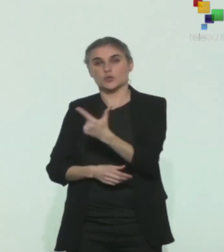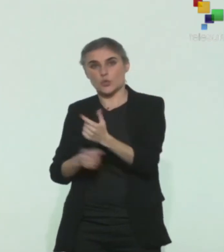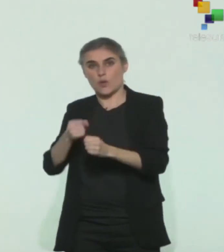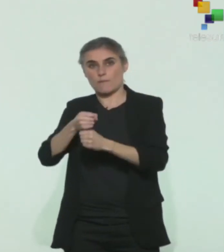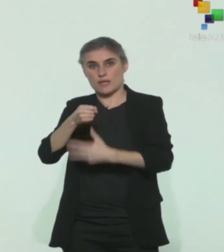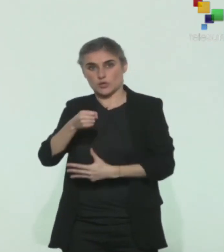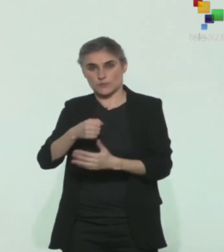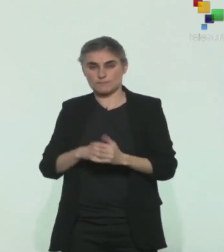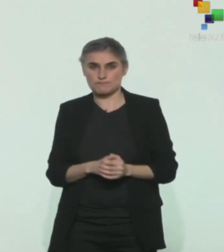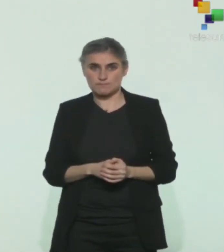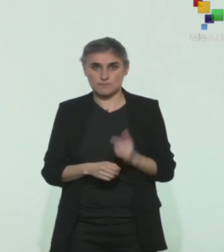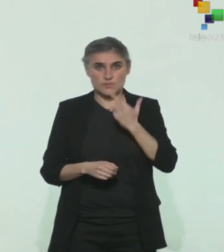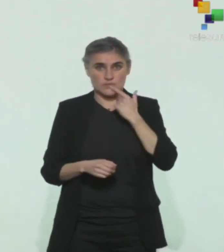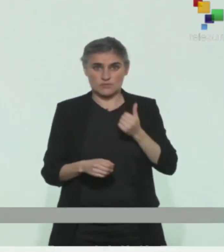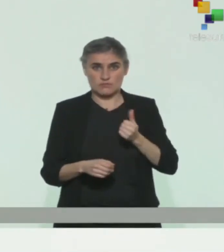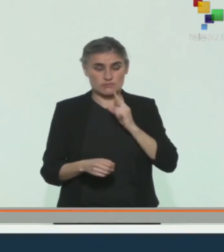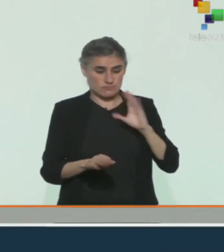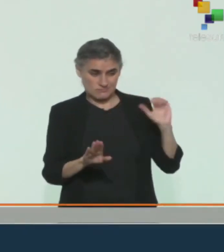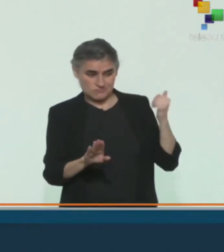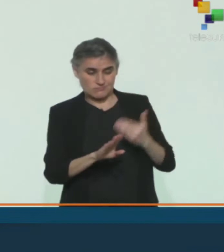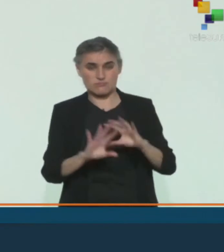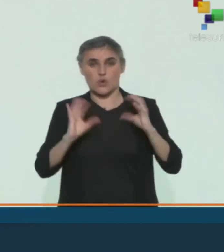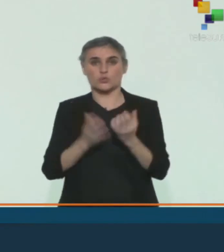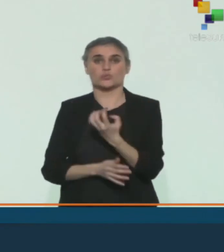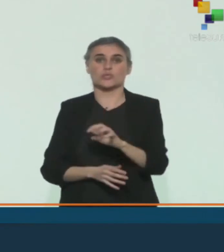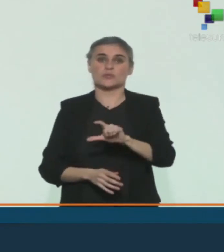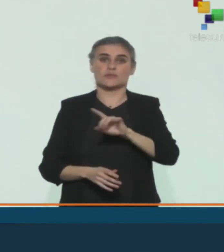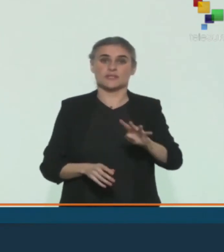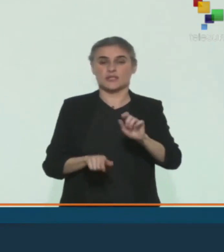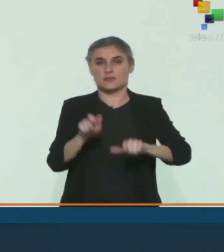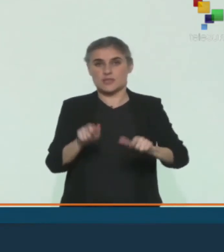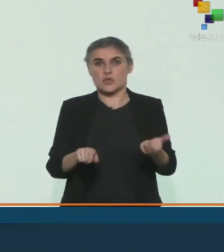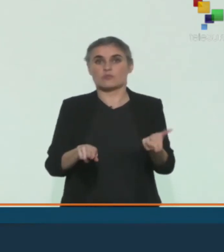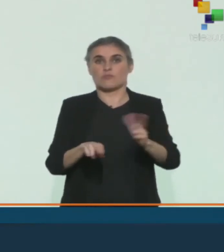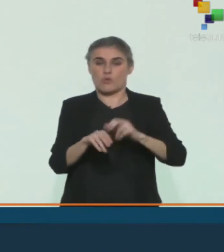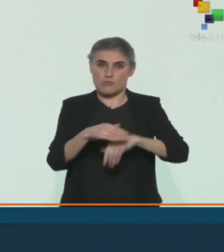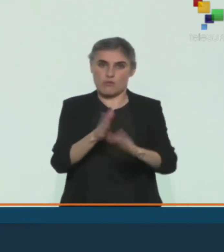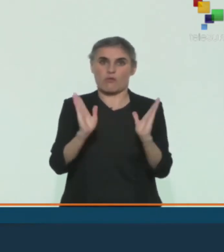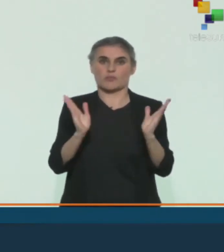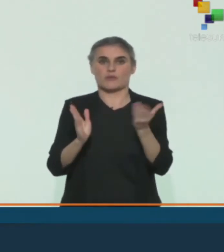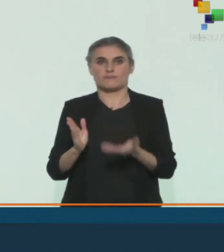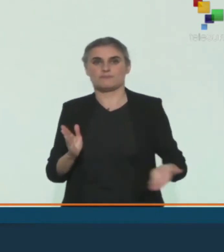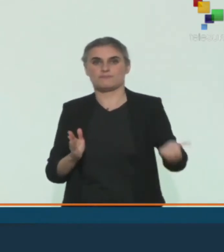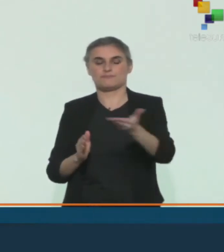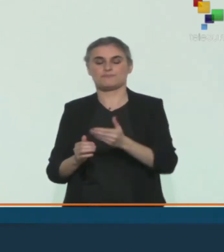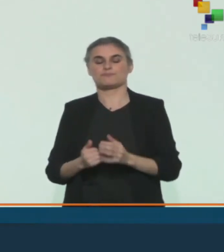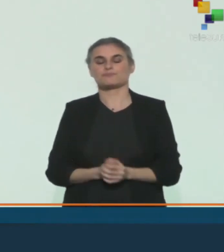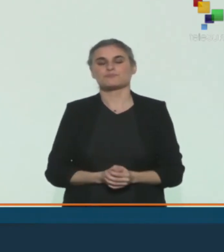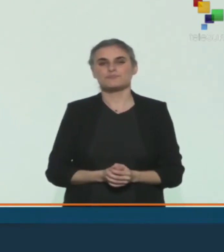past 24 hours, 424 deaths have been registered in hospitals. We have recorded